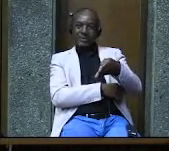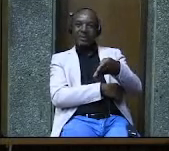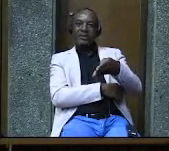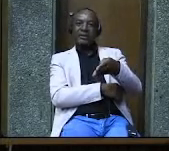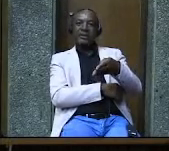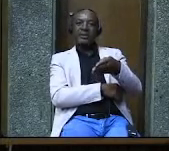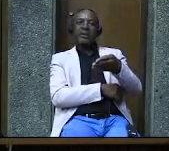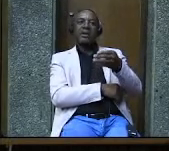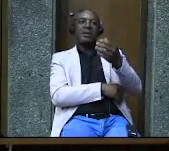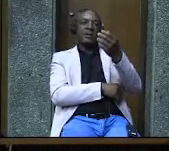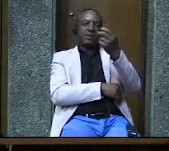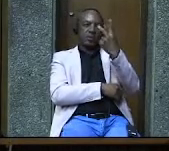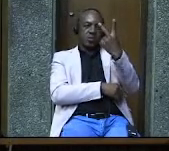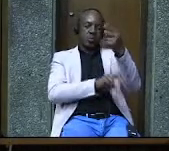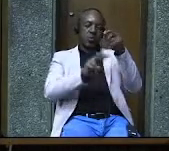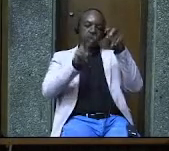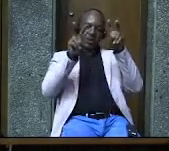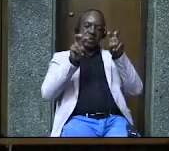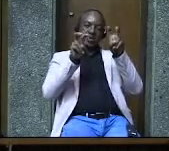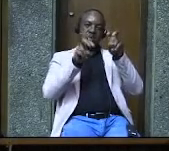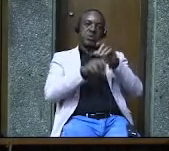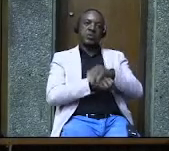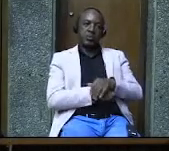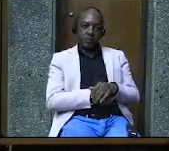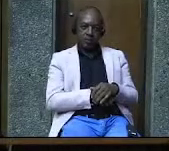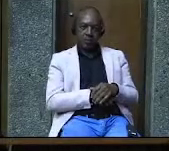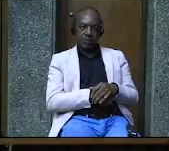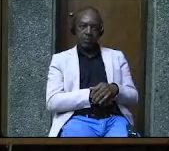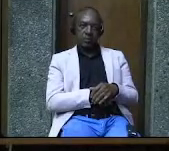ezimbili ngizelana ngimele abantu